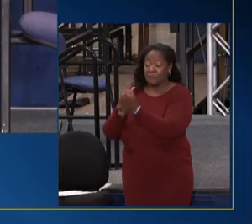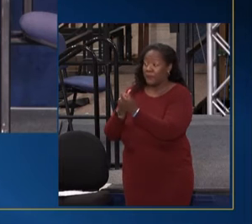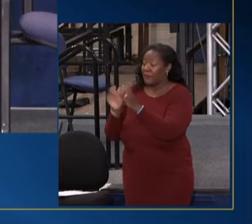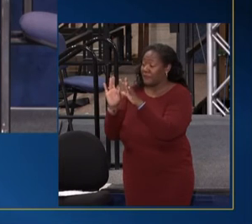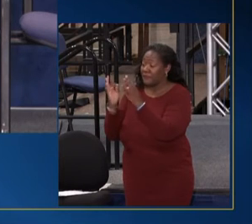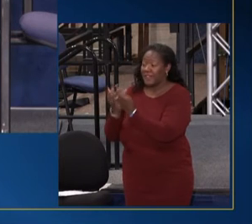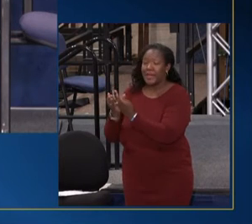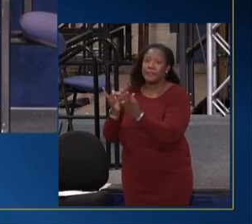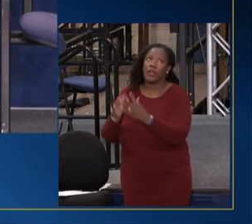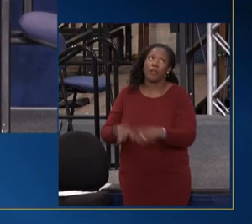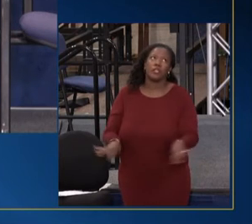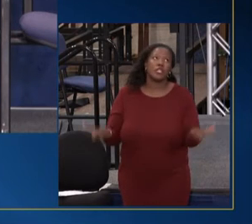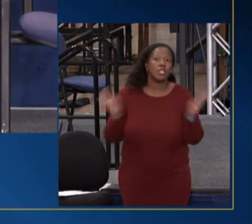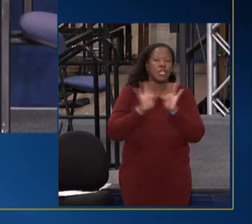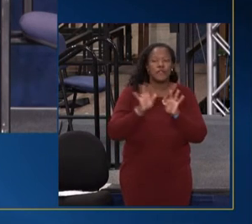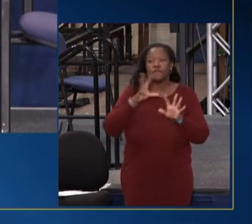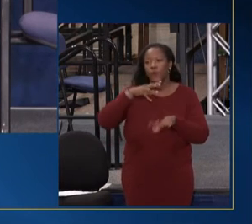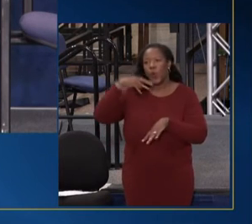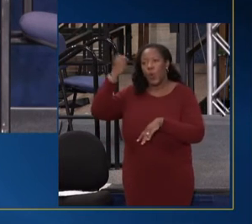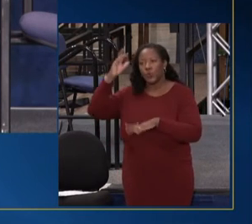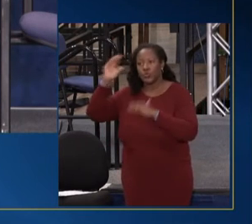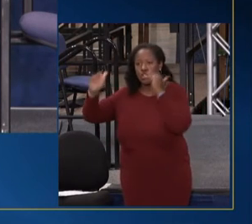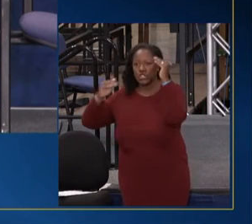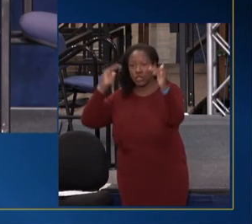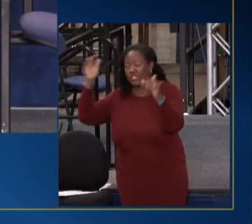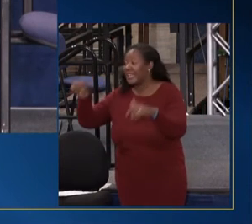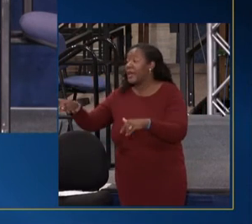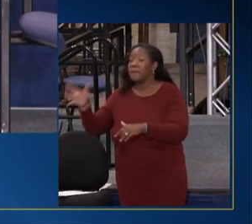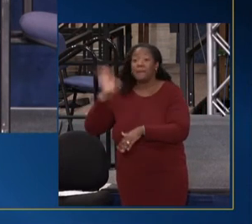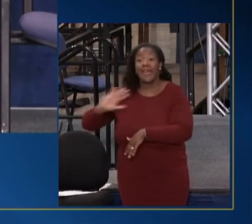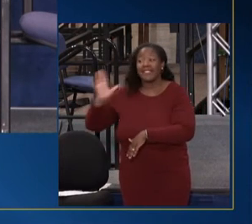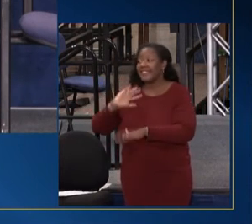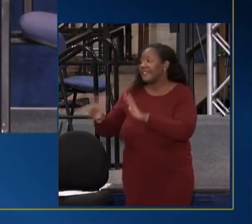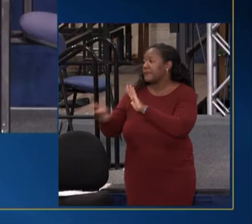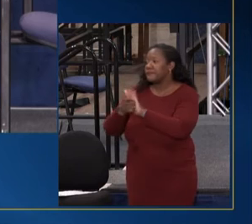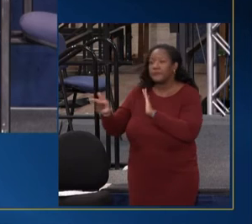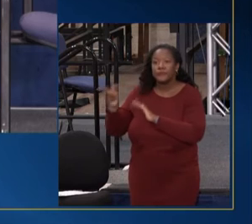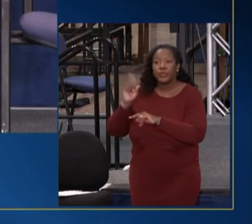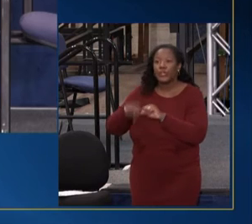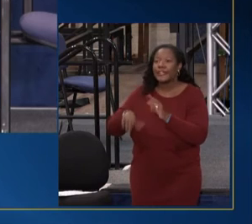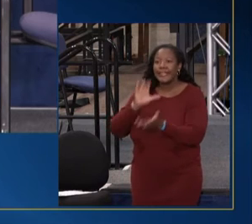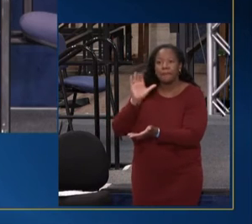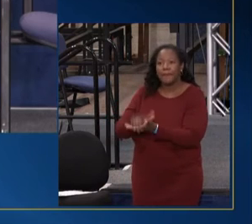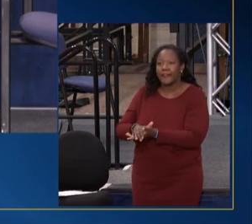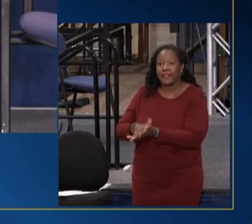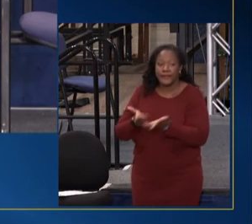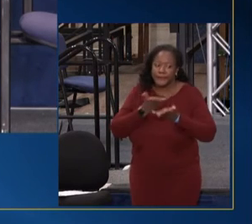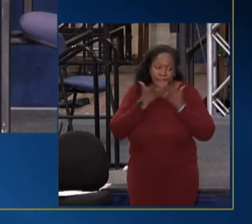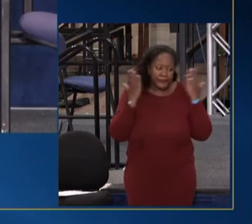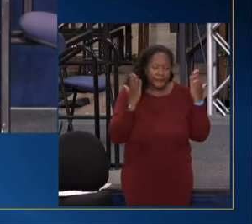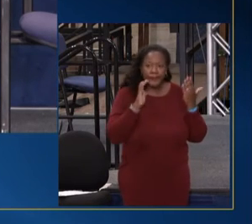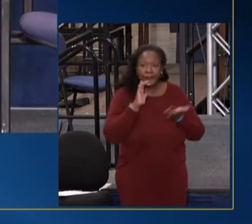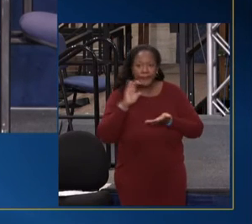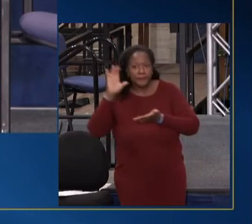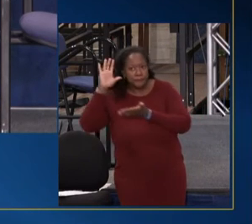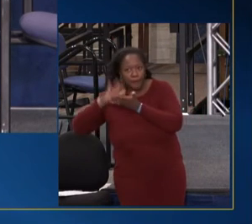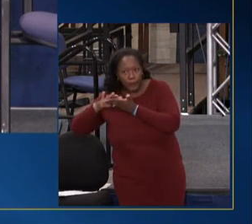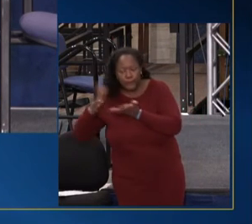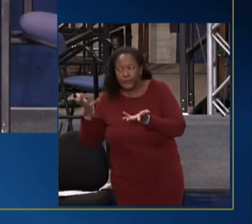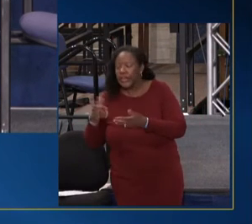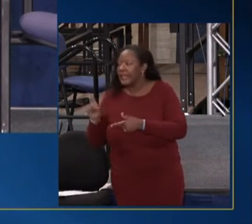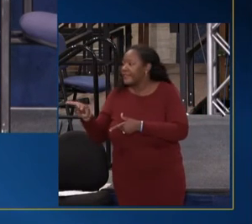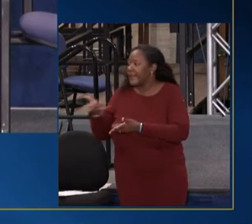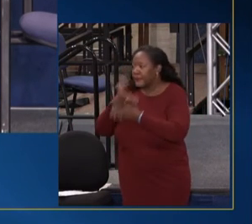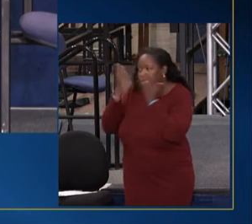key to older adults and their mental health, but they weren't allowed to get married, and so they don't have spouses, or they weren't allowed to have children to take care of